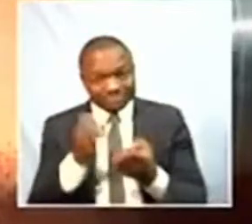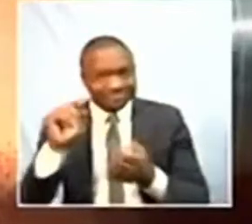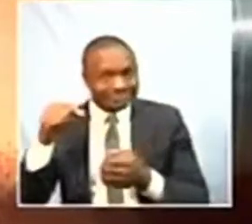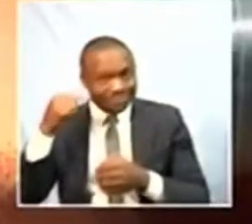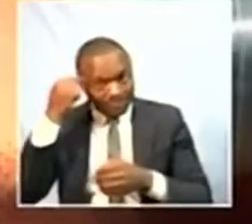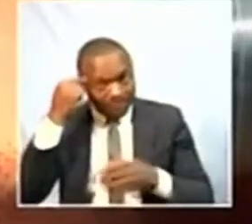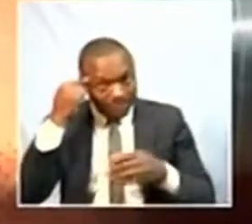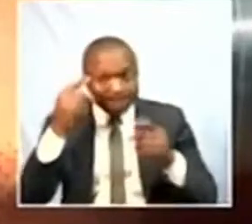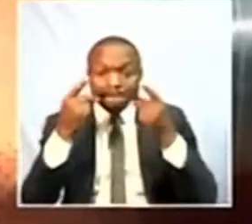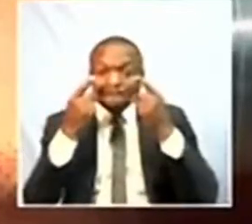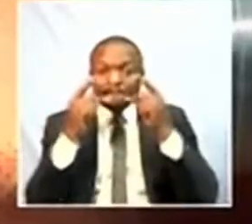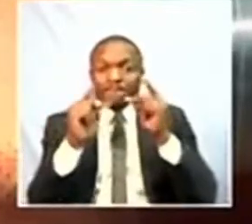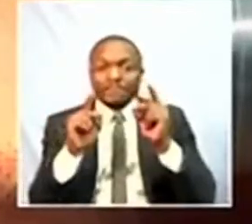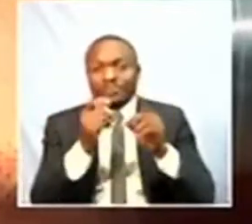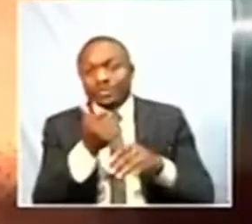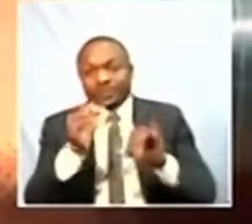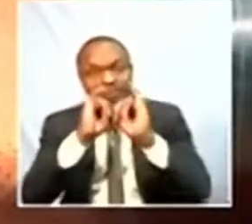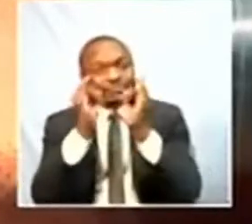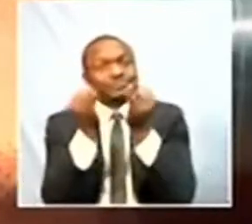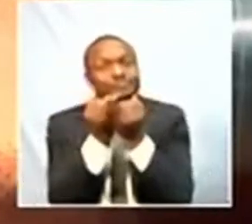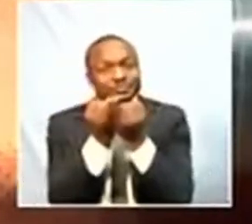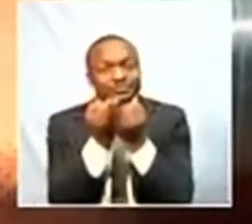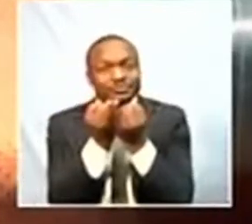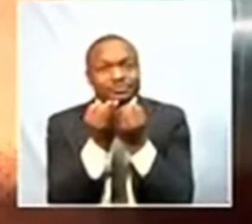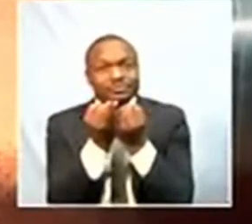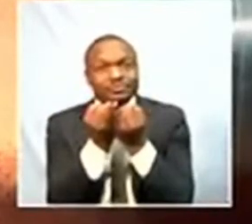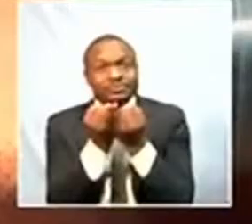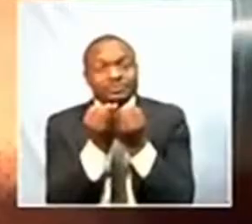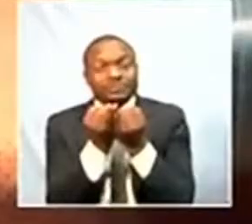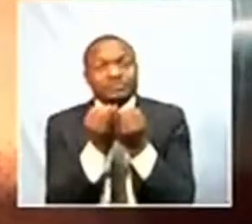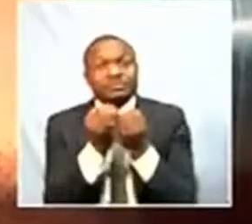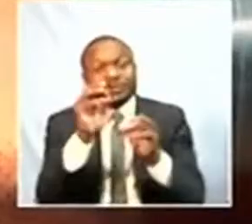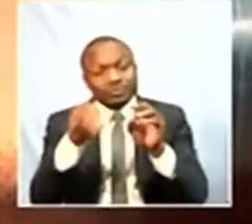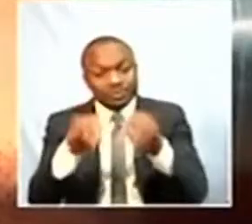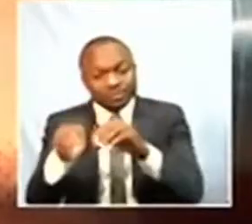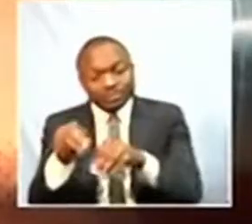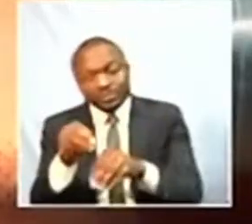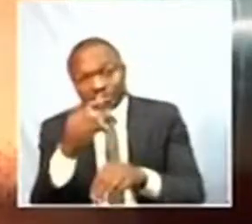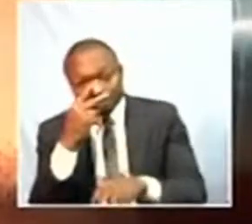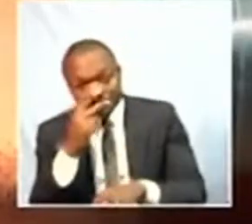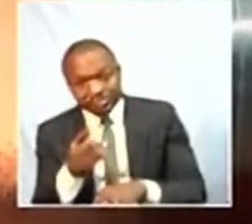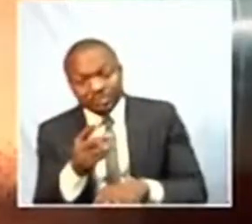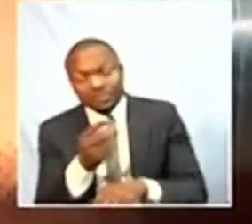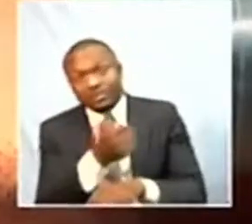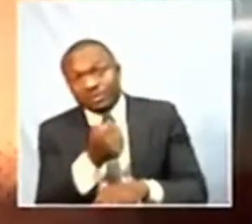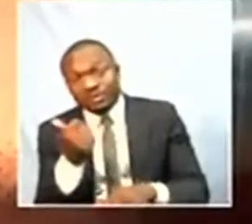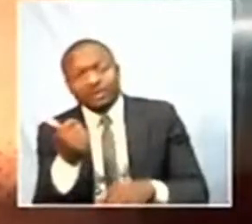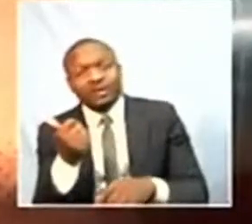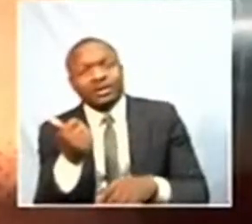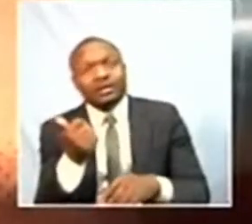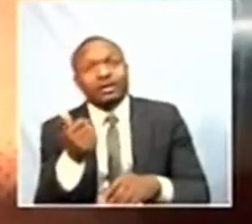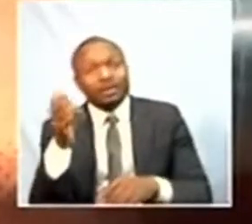the general public, and other institutions such as Shanga Omone, other campaigns such as the Zanako tree planting